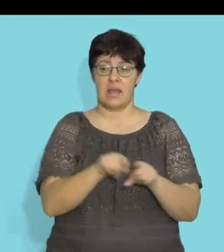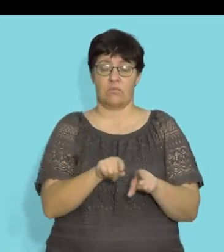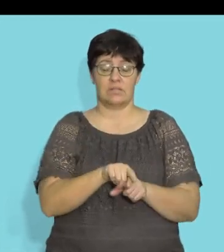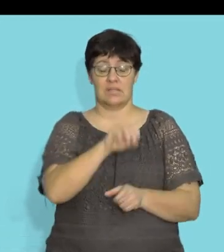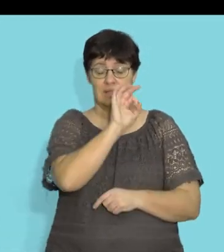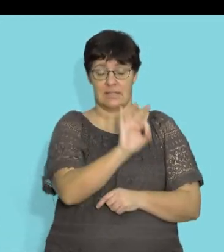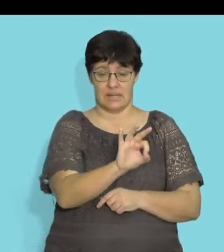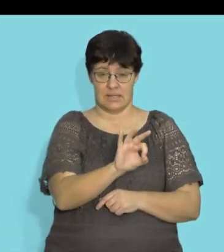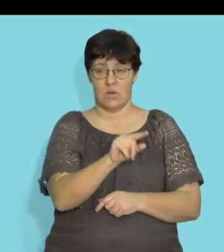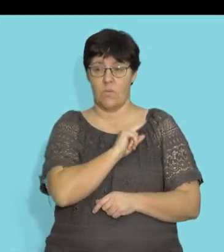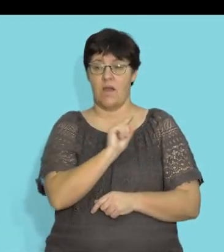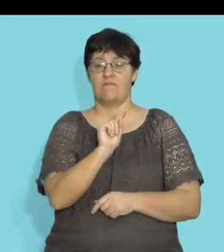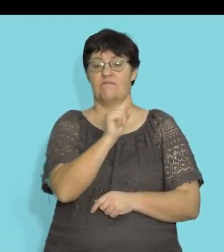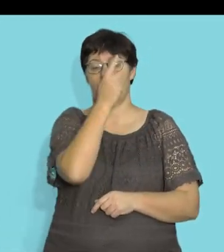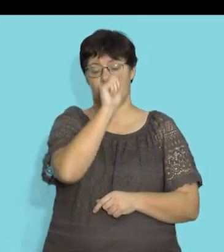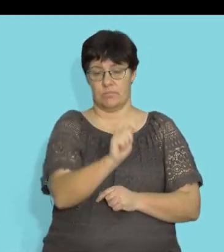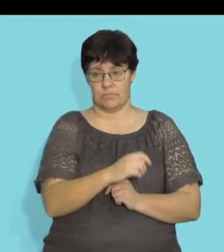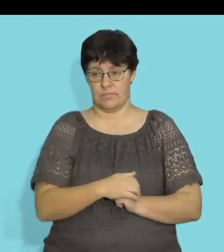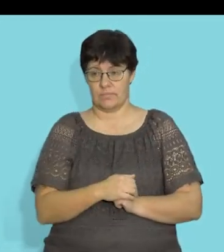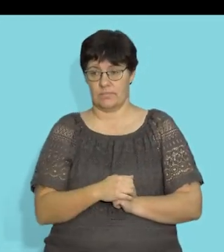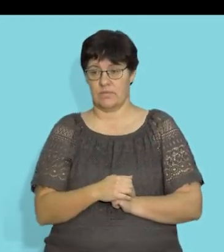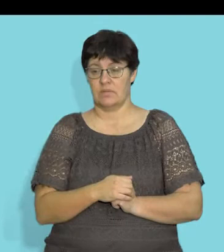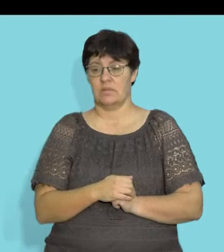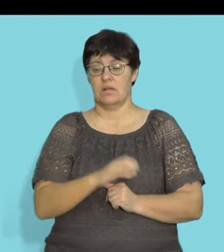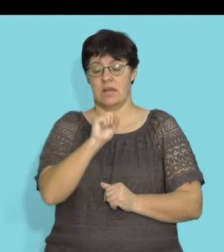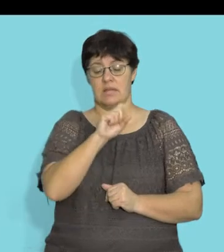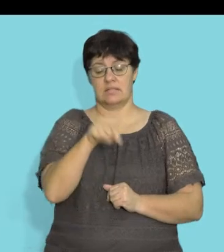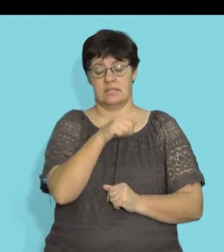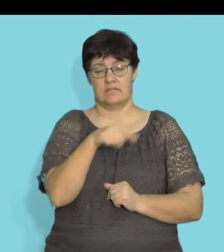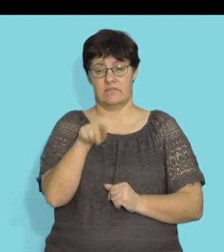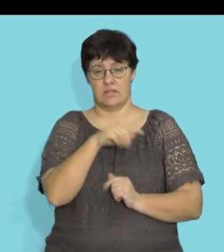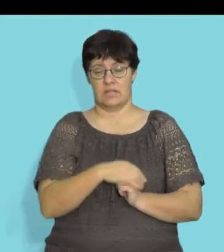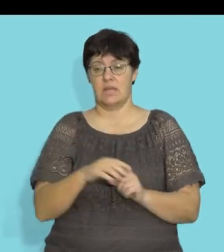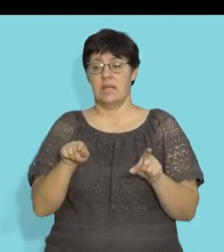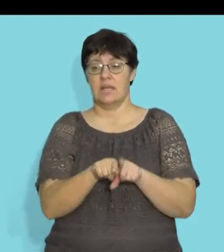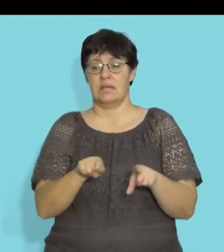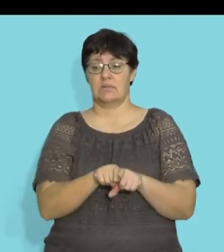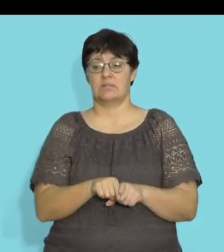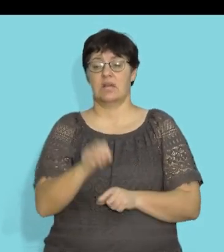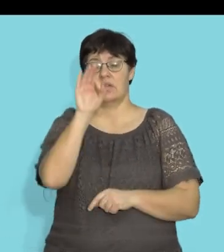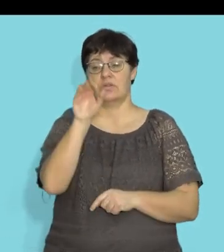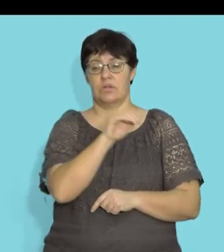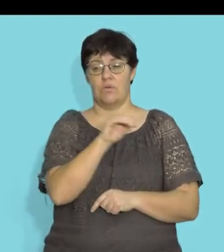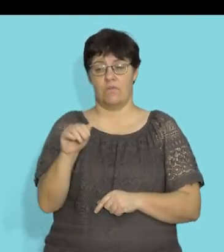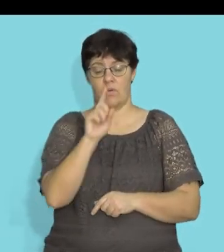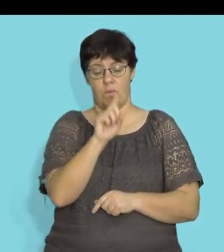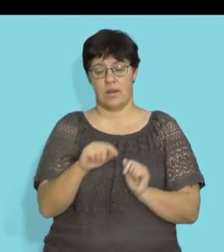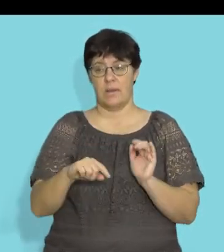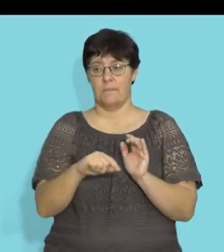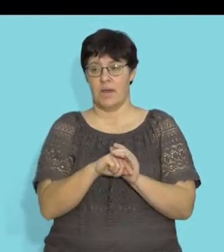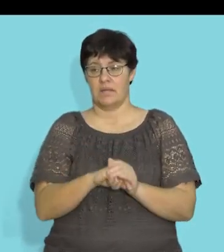A is equal to 3 as it is my first term. So the sum to infinity is equal to